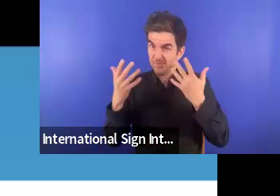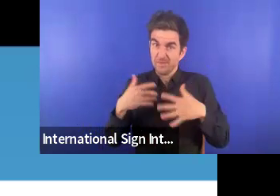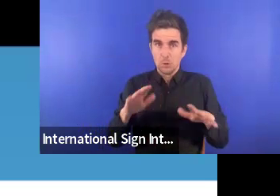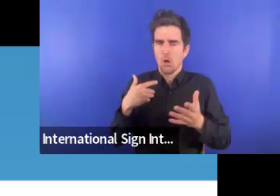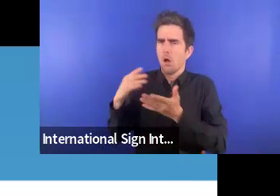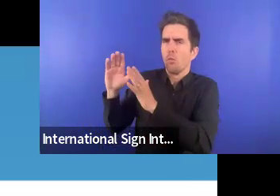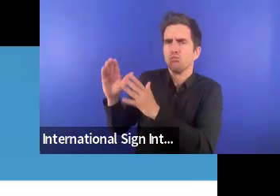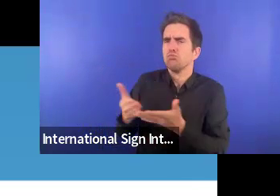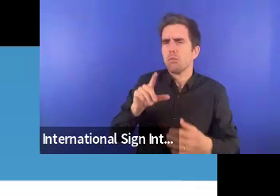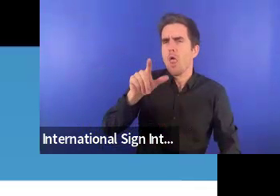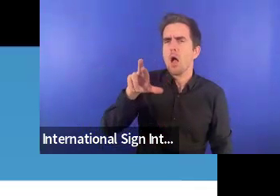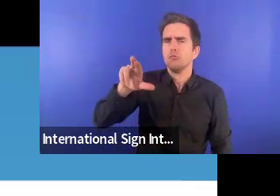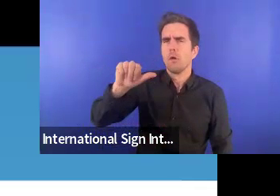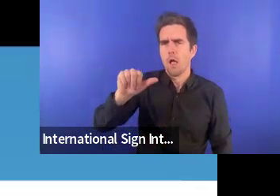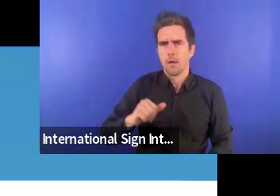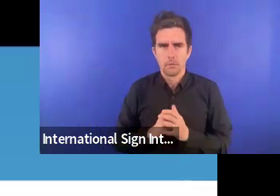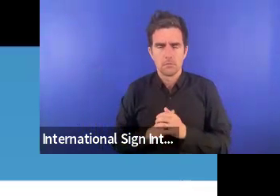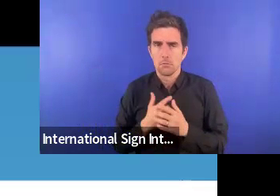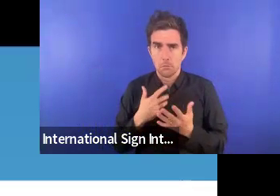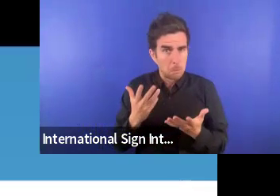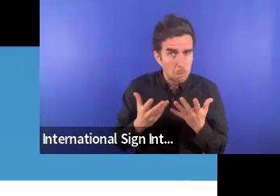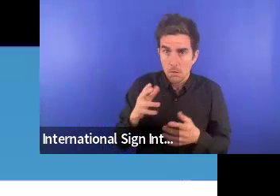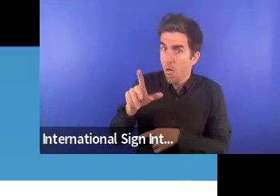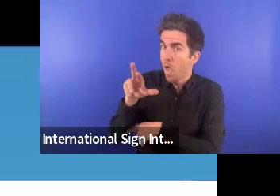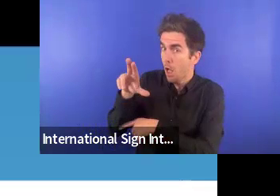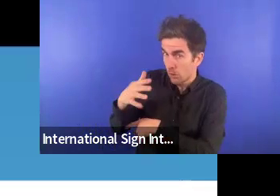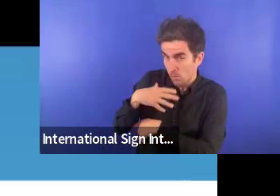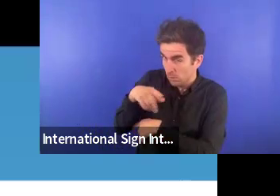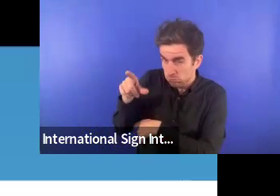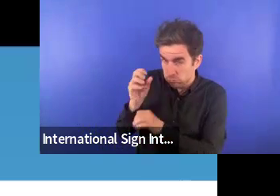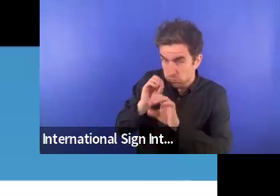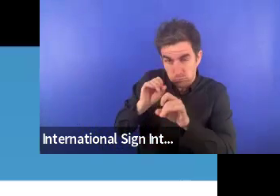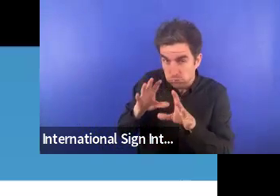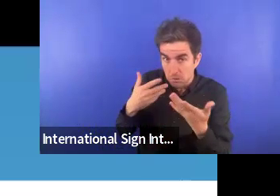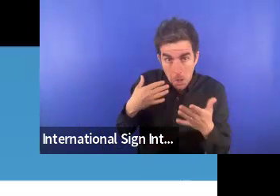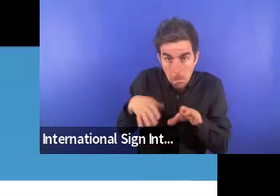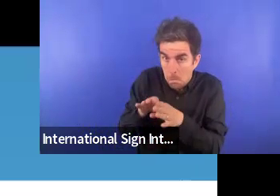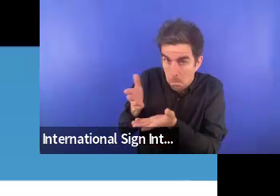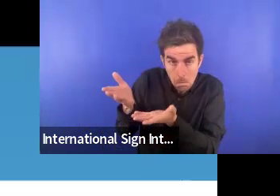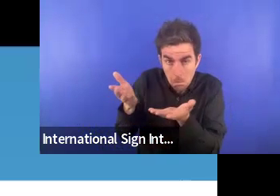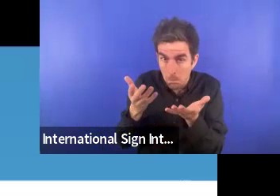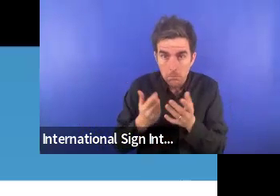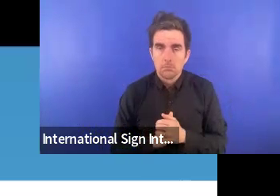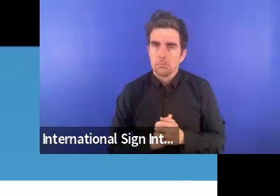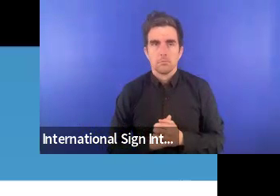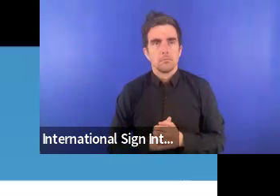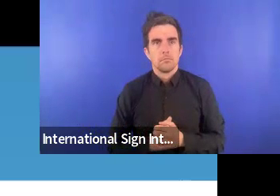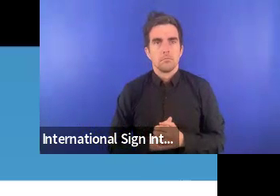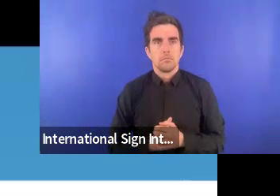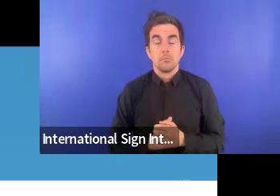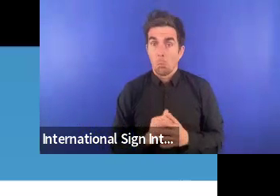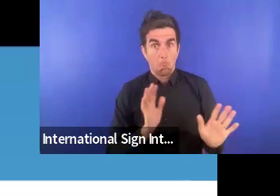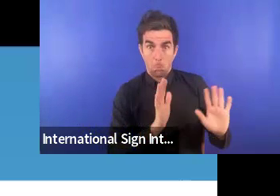before we wrap up that I might have missed? Yes. Thank you, Eliana. No, that was pretty complete. I think